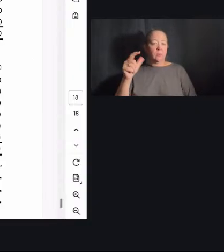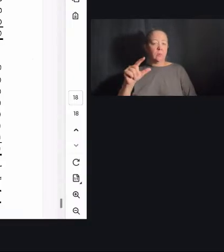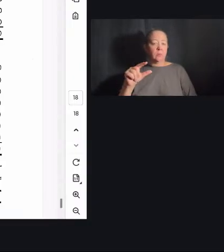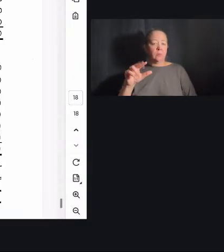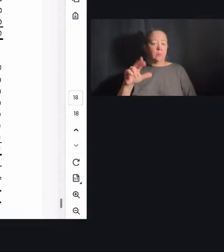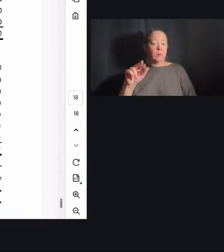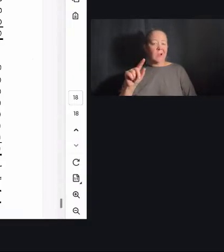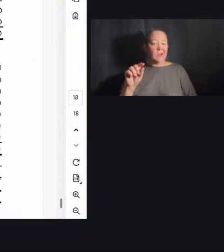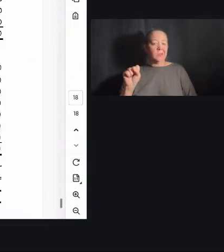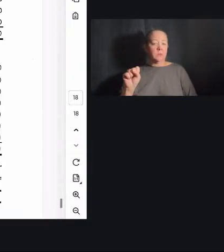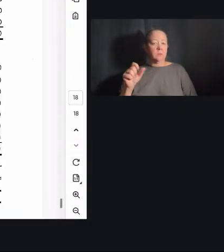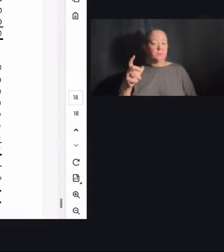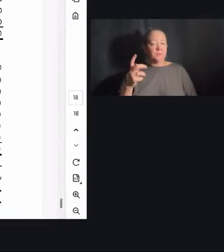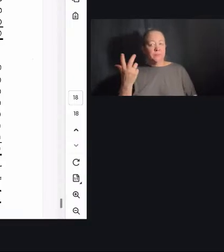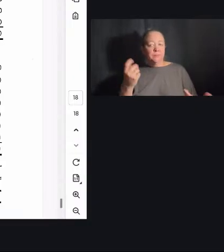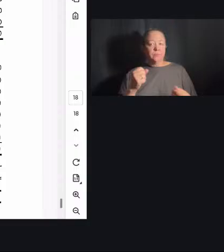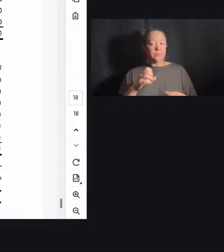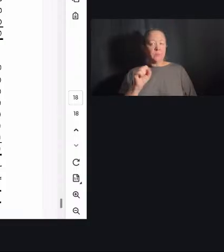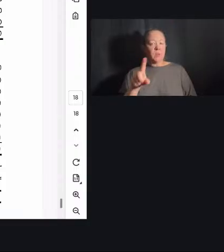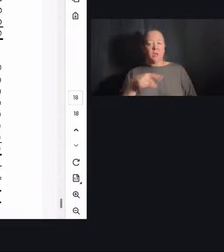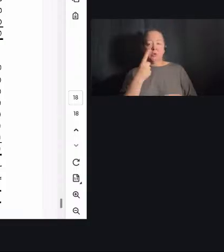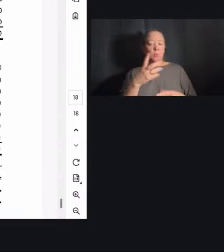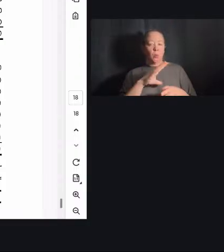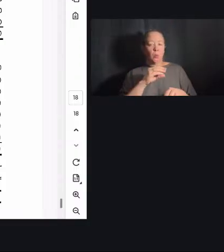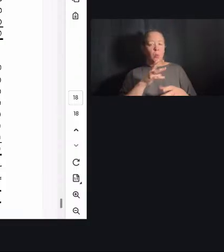Yes, so just want it on the record.